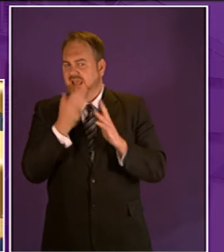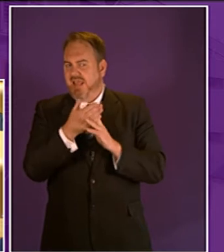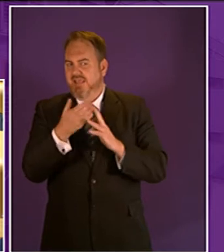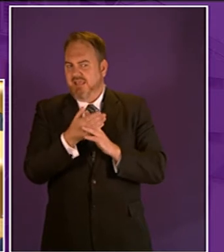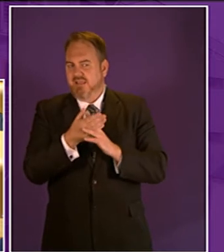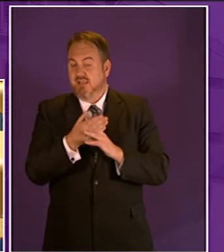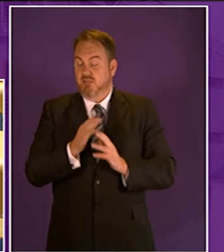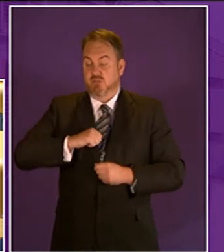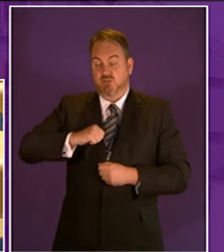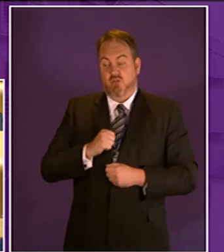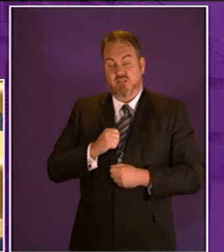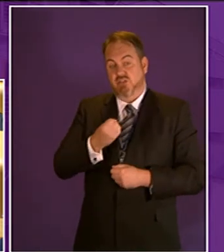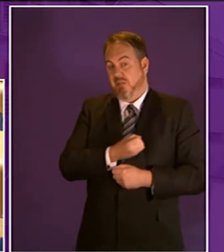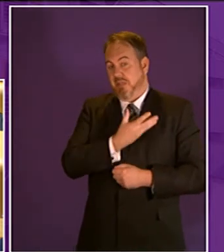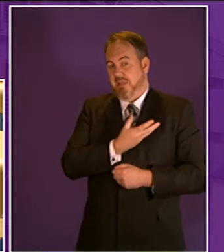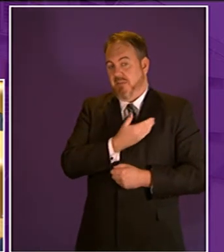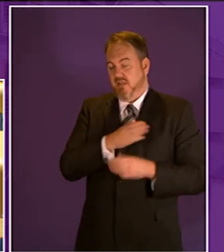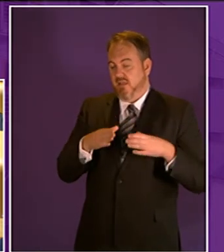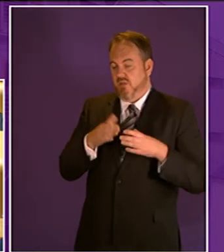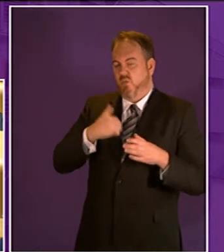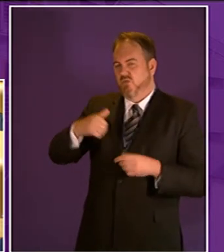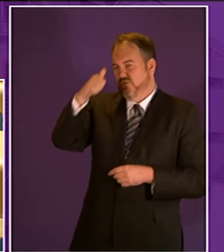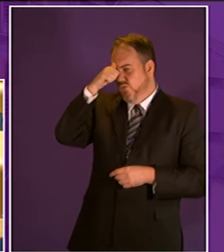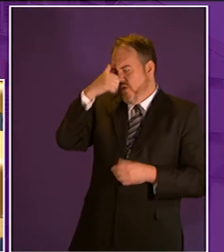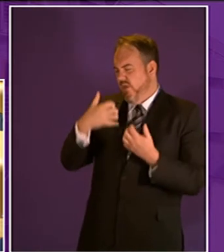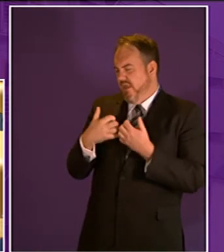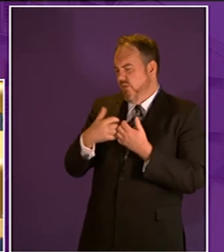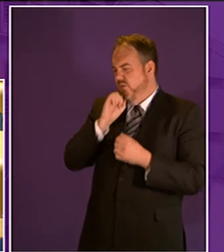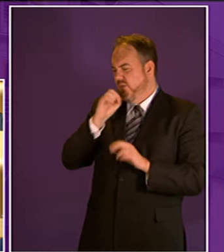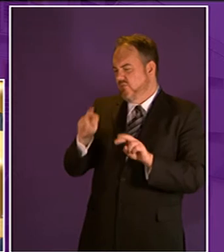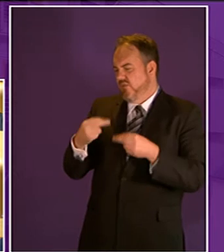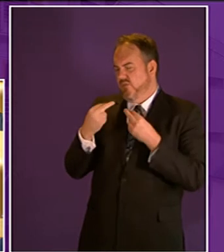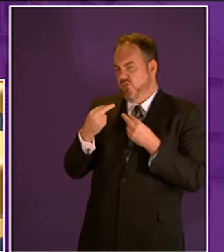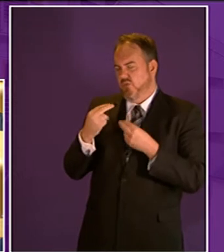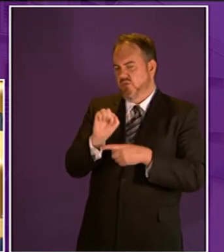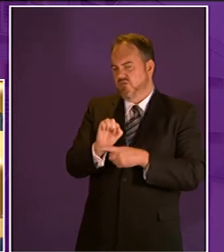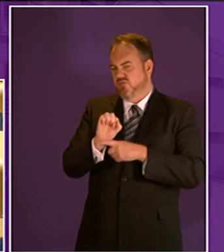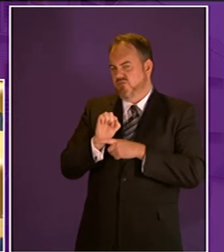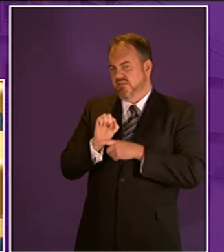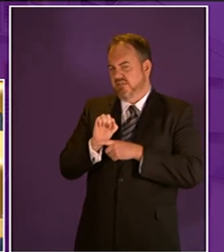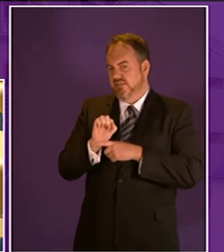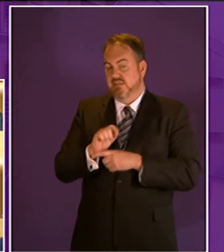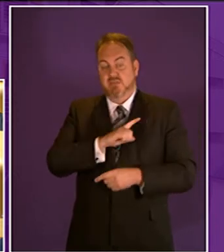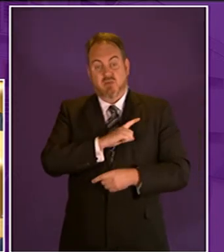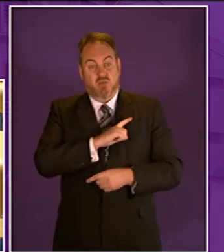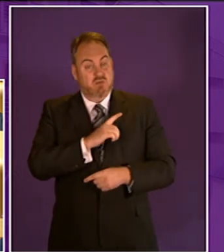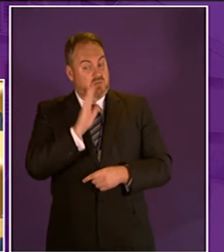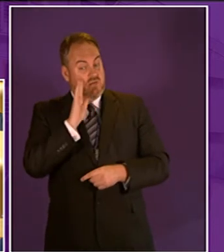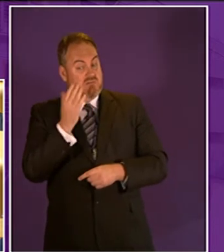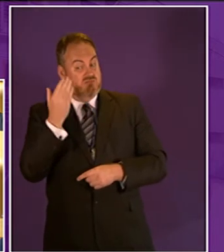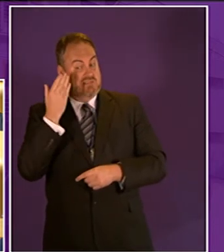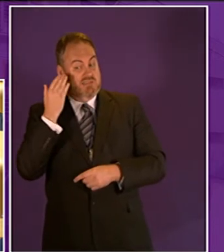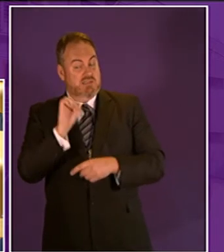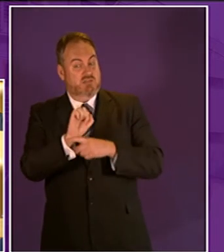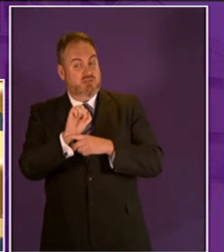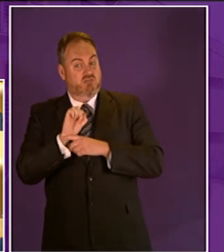Labour called for a review into cyber security. In February that just passed, we exposed a security breach that involved NHS